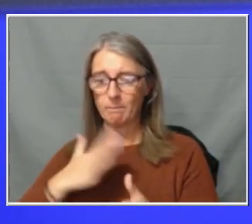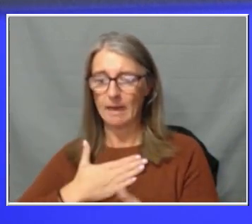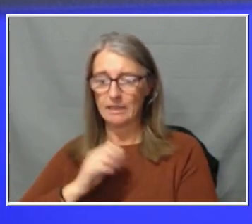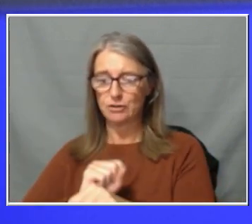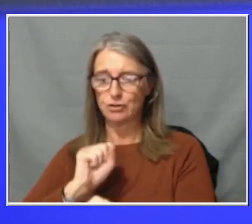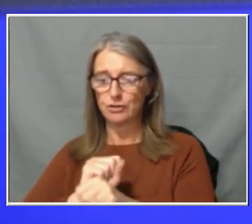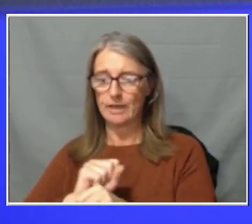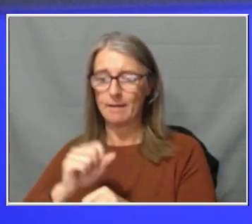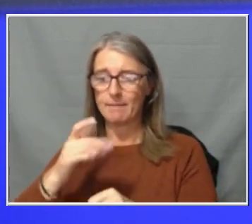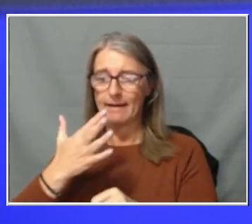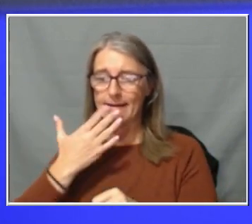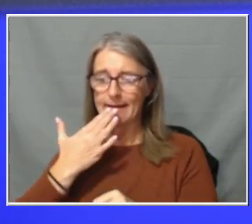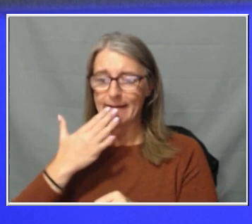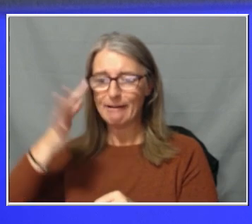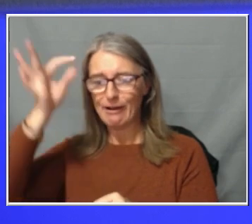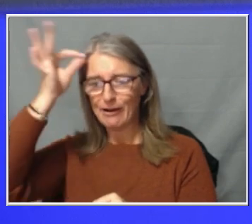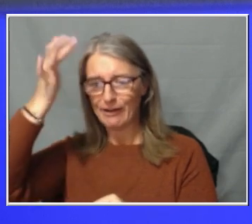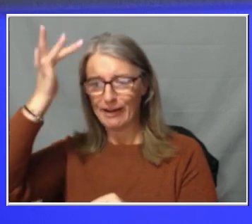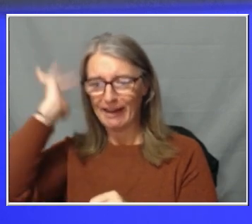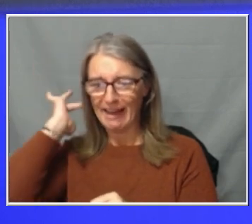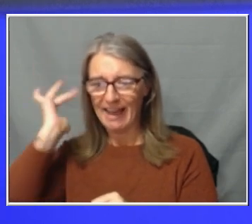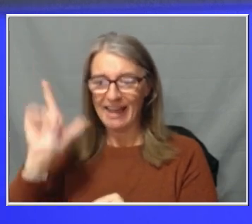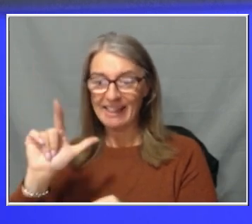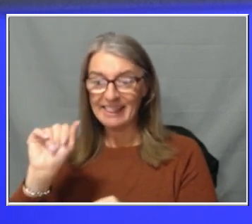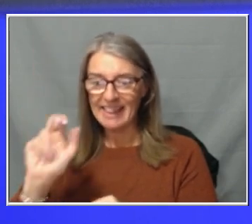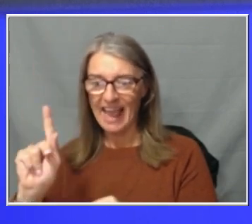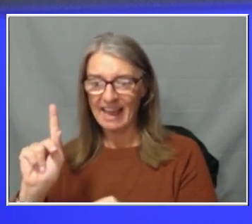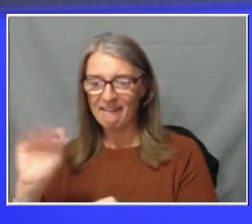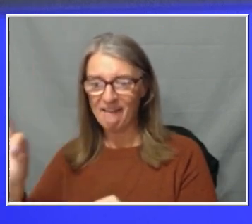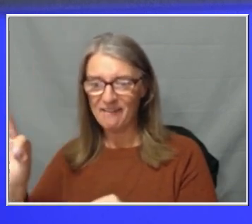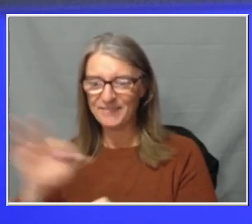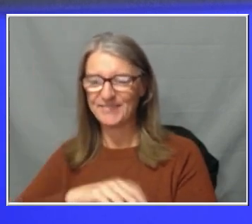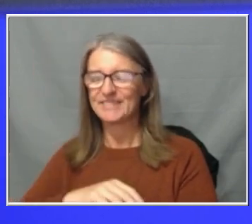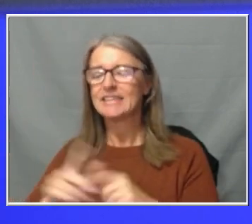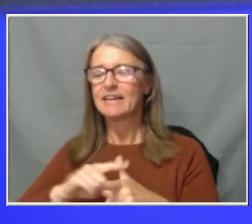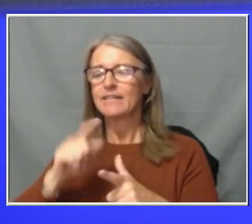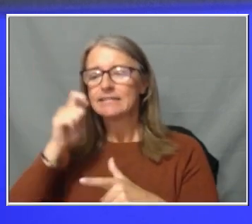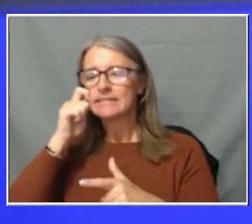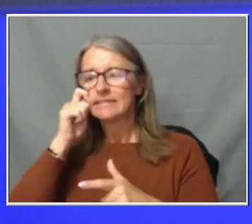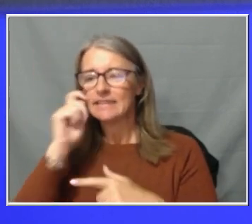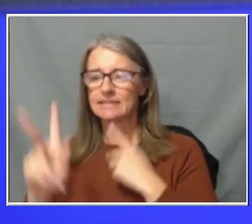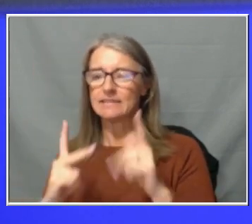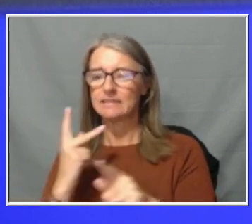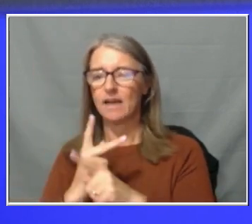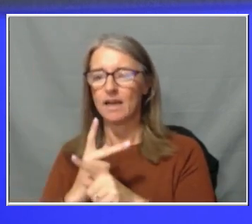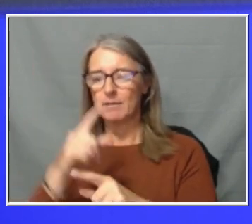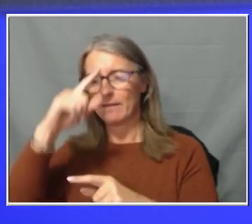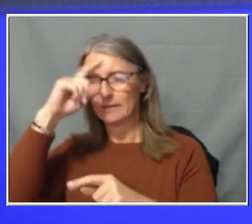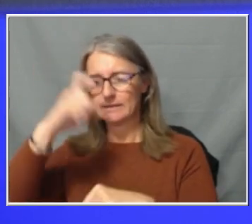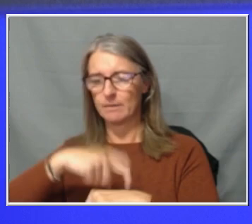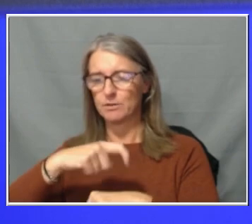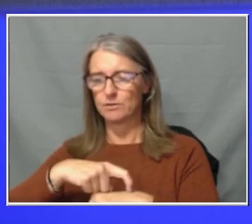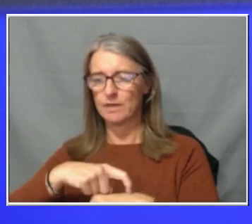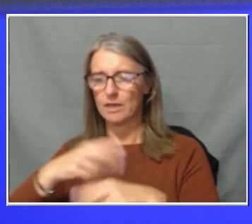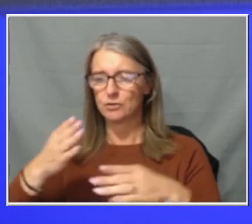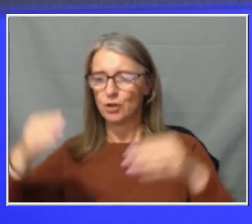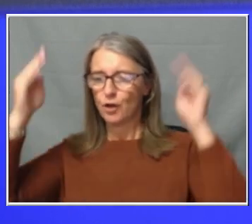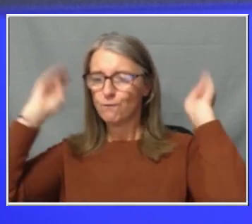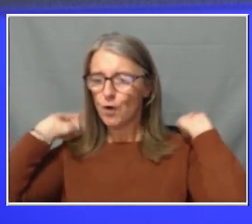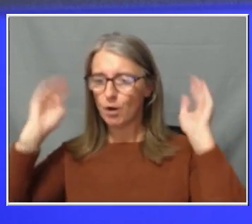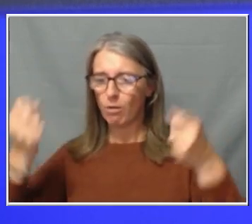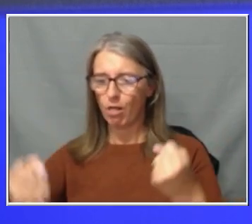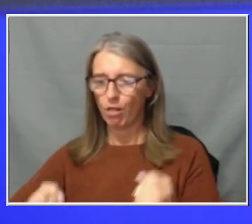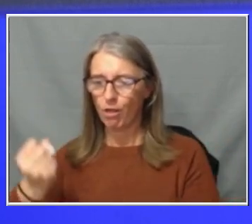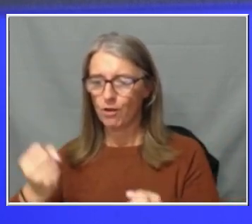hair color, or my hair black color, and skin type, and in the summer I drive a convertible, but I drive a